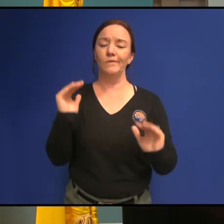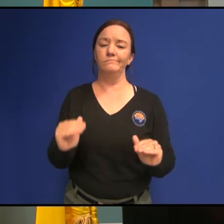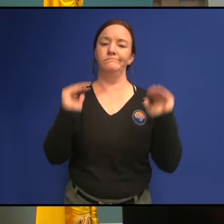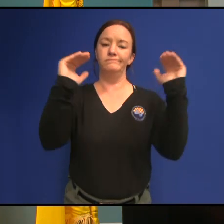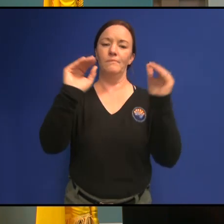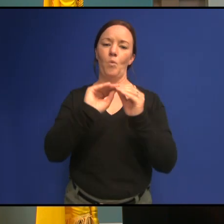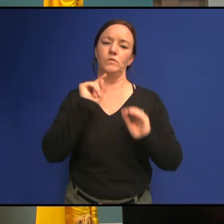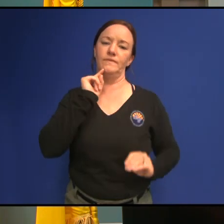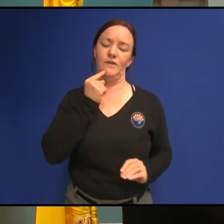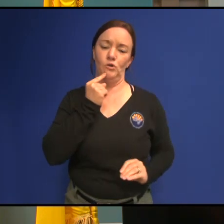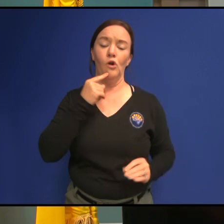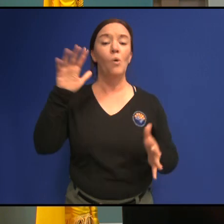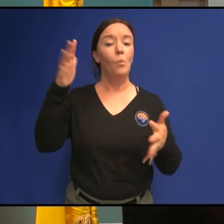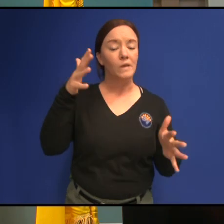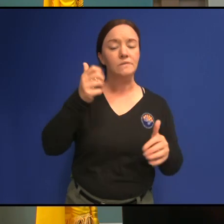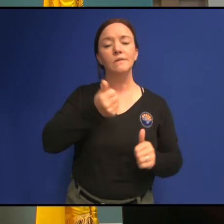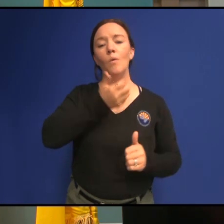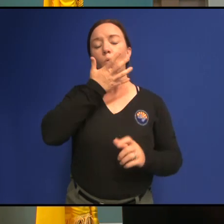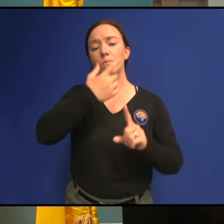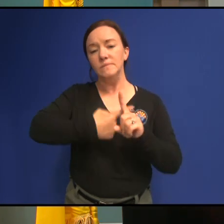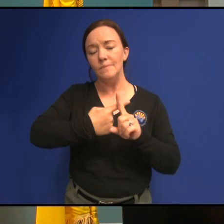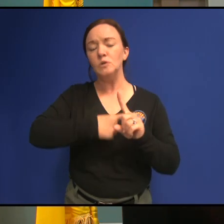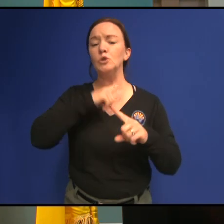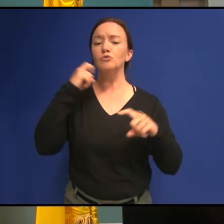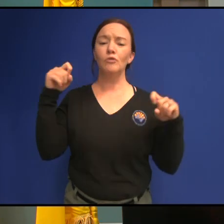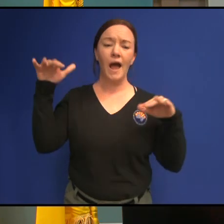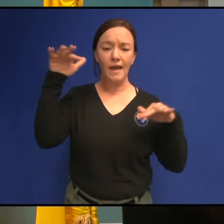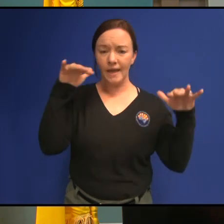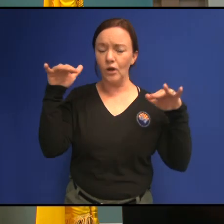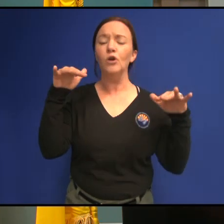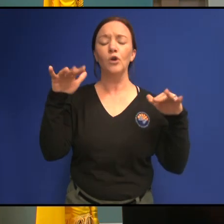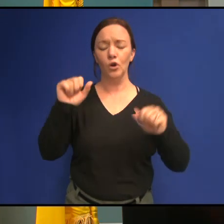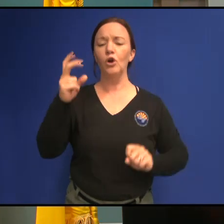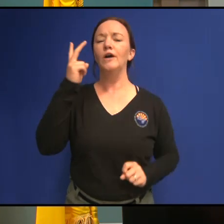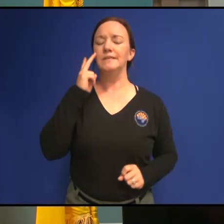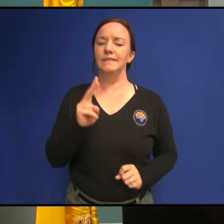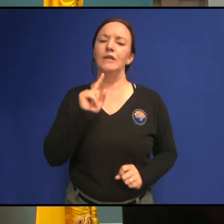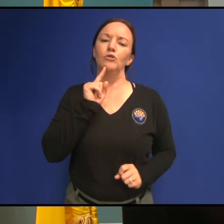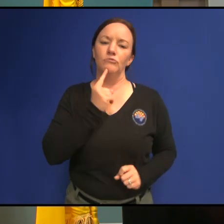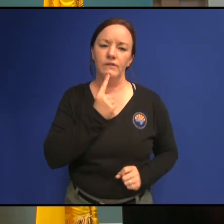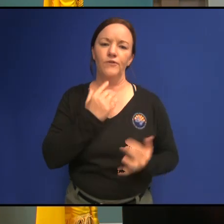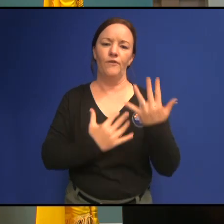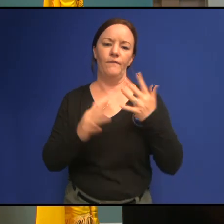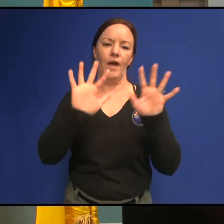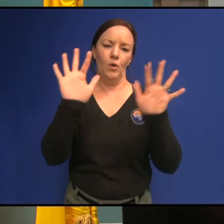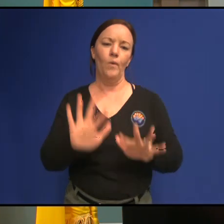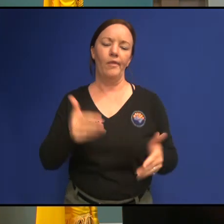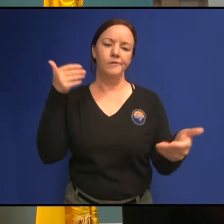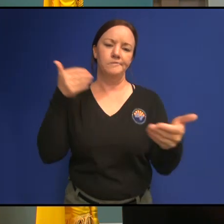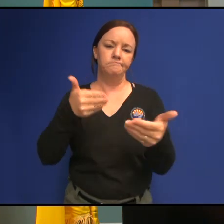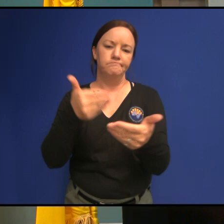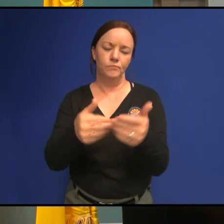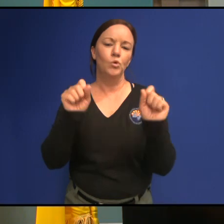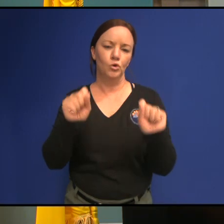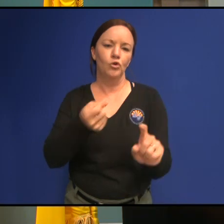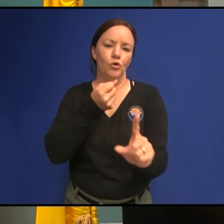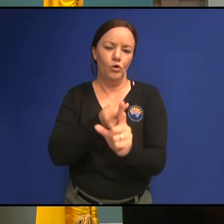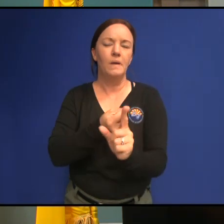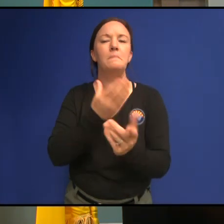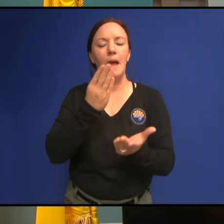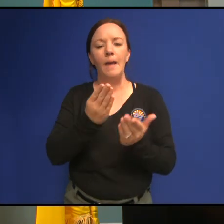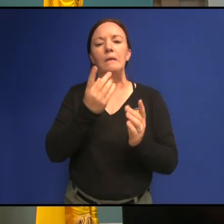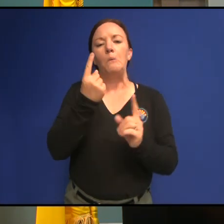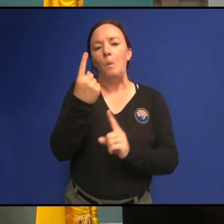those warmer temperatures, that drier air, we can see some critical fire weather upcoming with a couple red flags